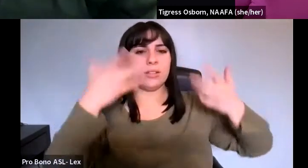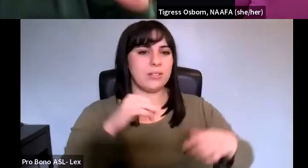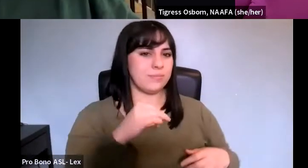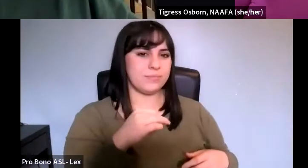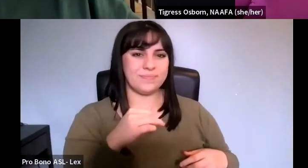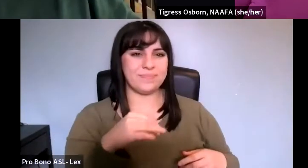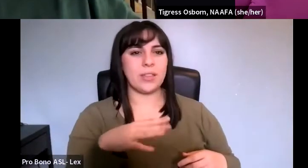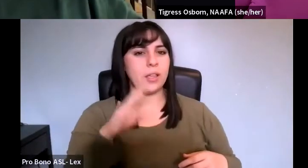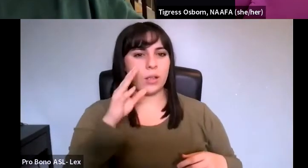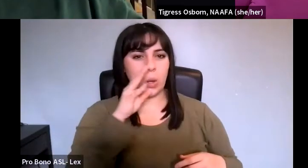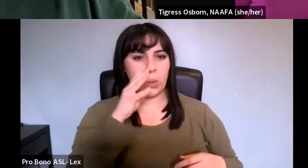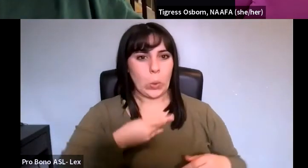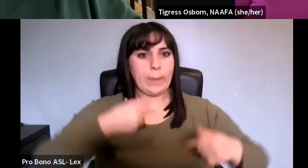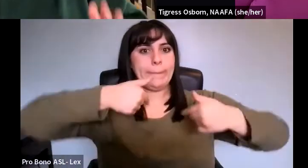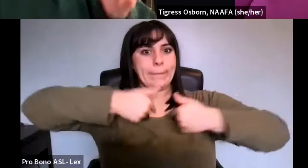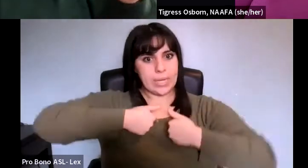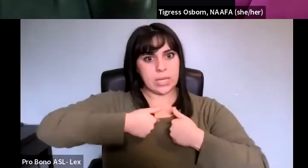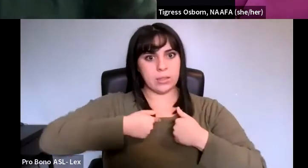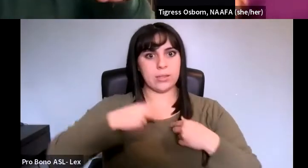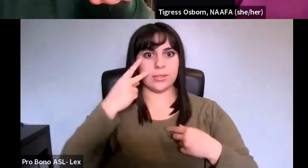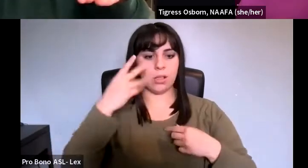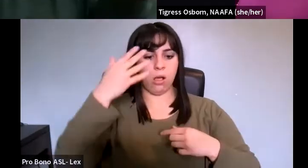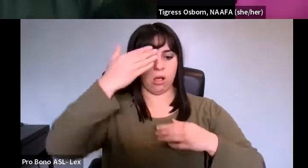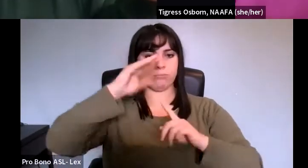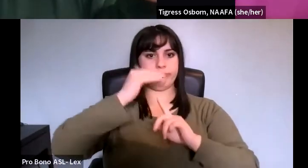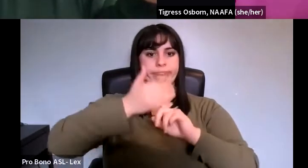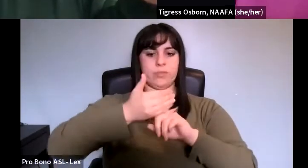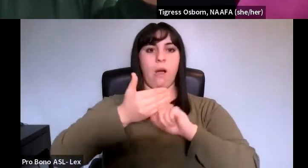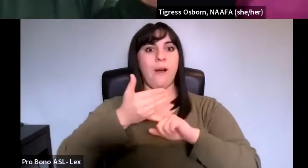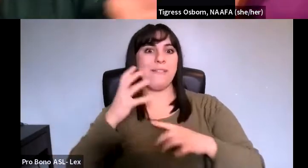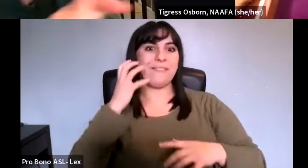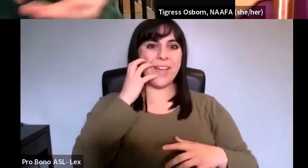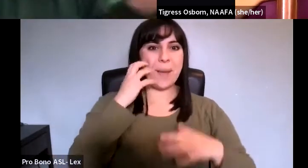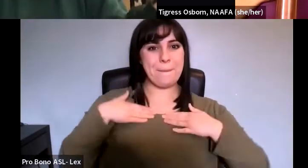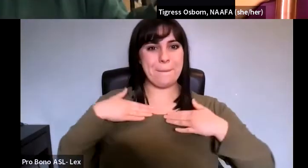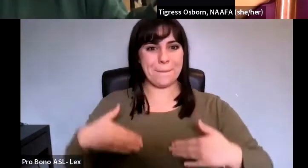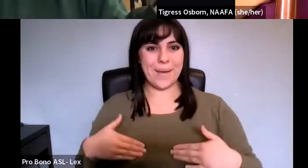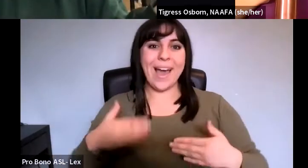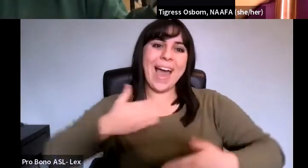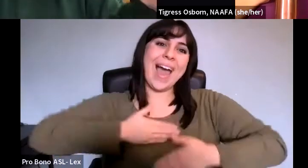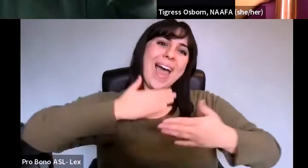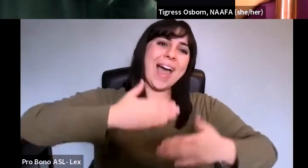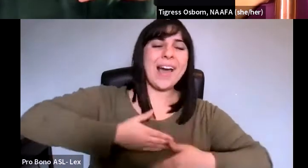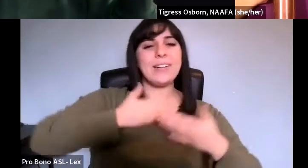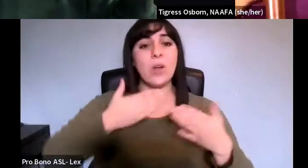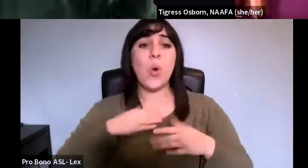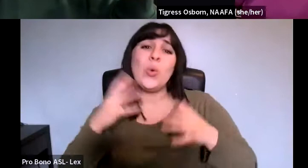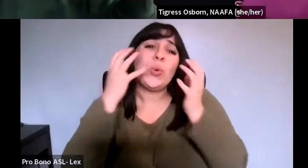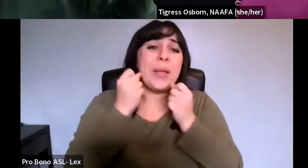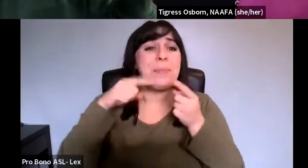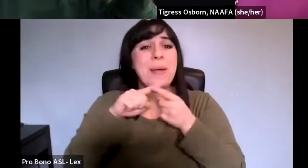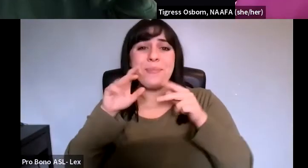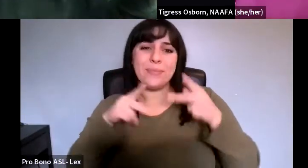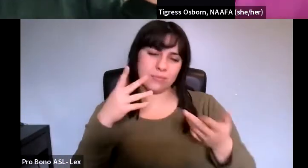all they see is a fat body. And they go, happy, jolly, you just care about people, and almost put me in